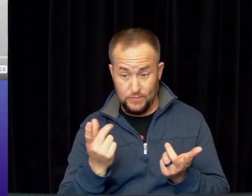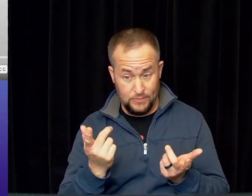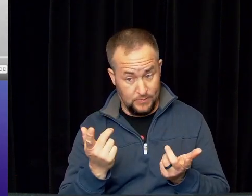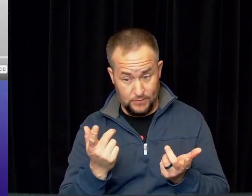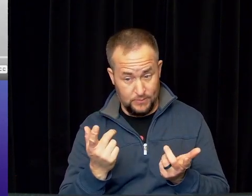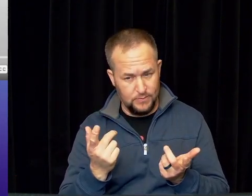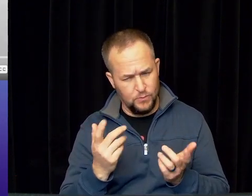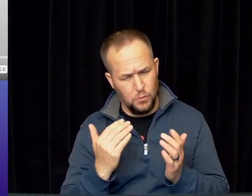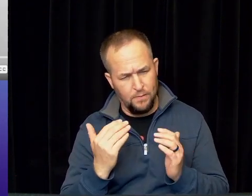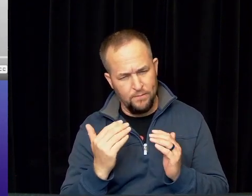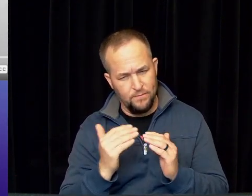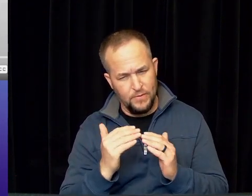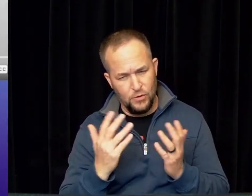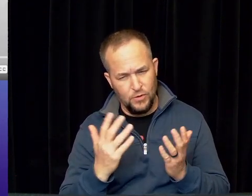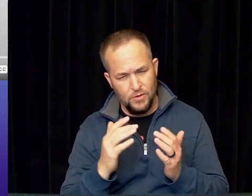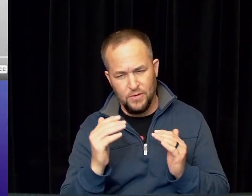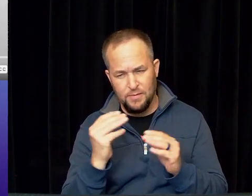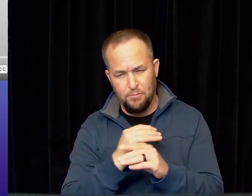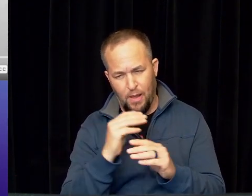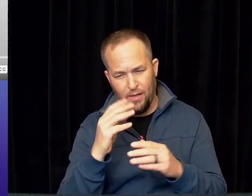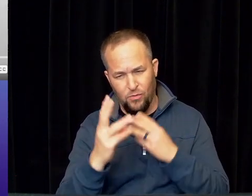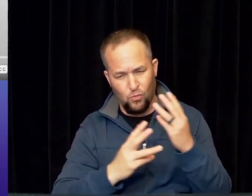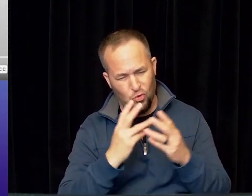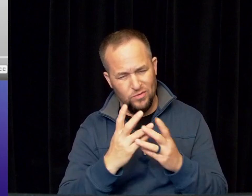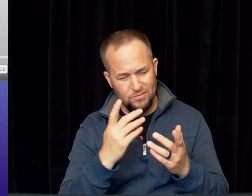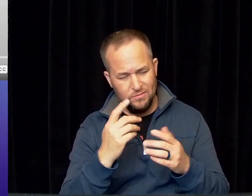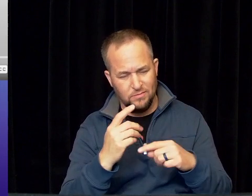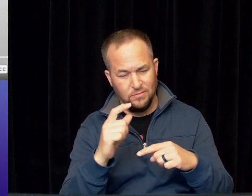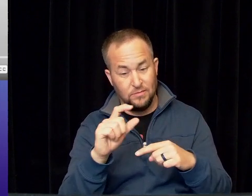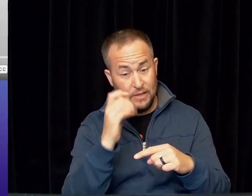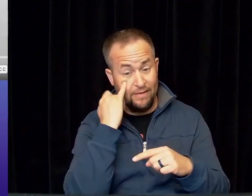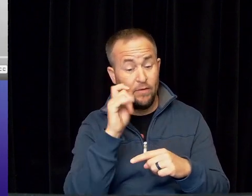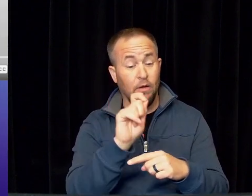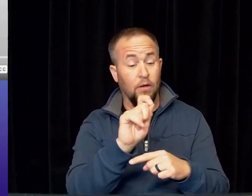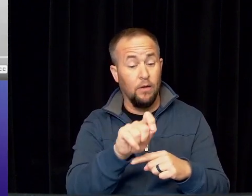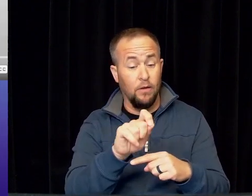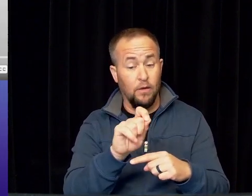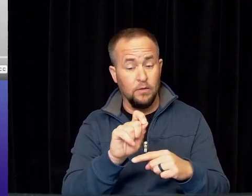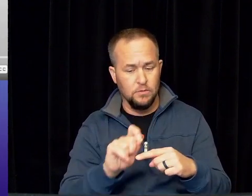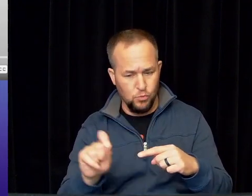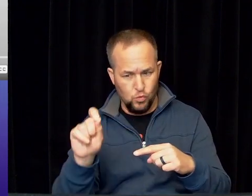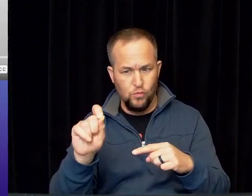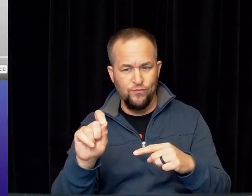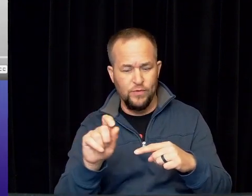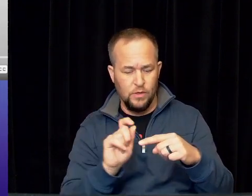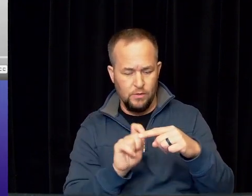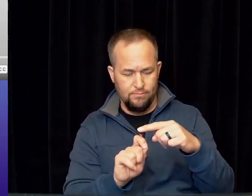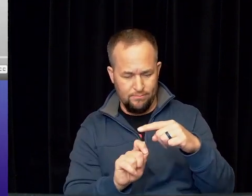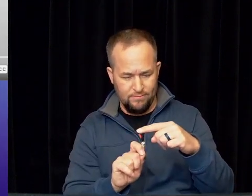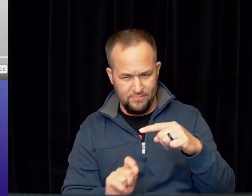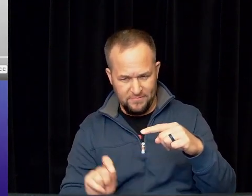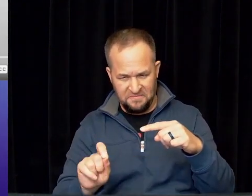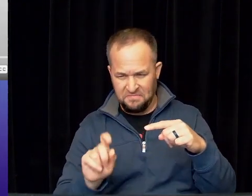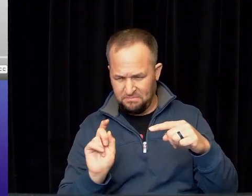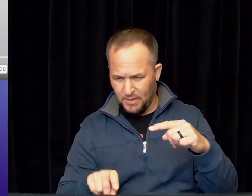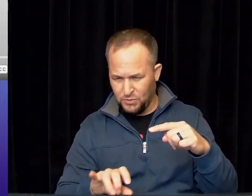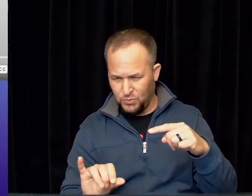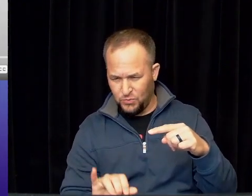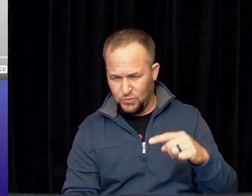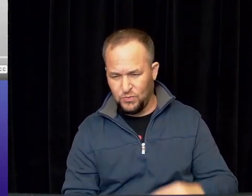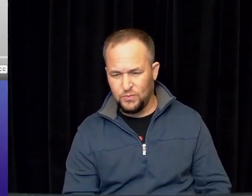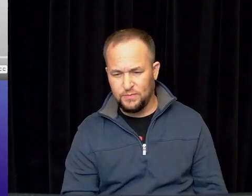we're fair here in the math world. You have to do that to the denominator as well. So really, this is the fraction 15 over